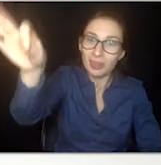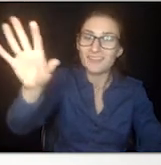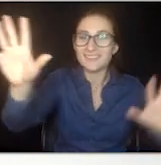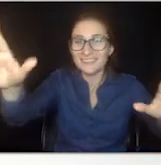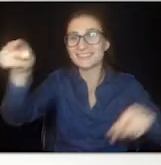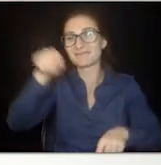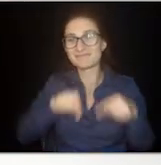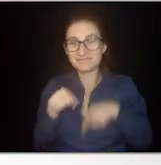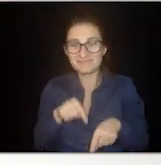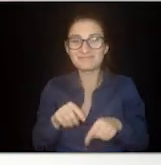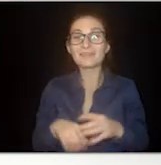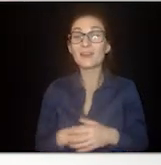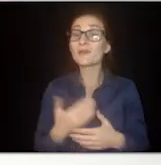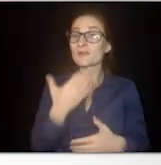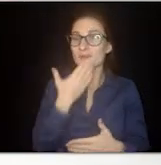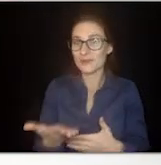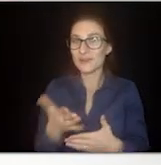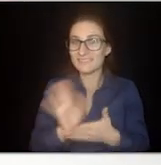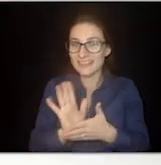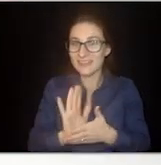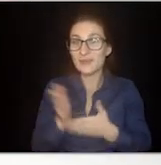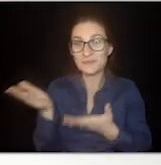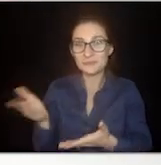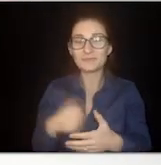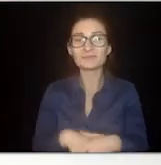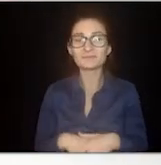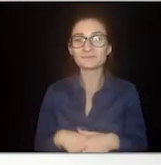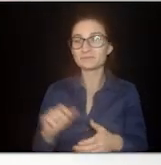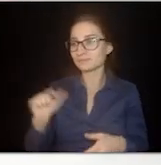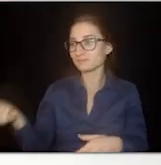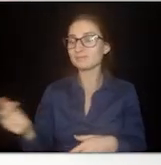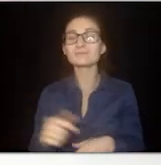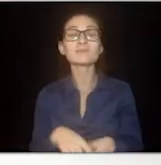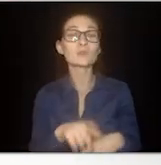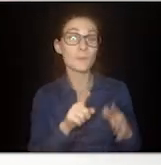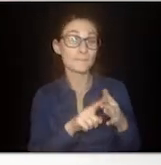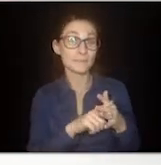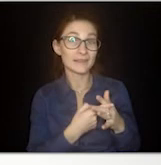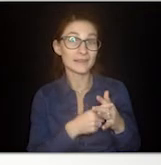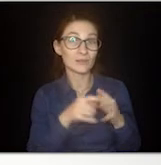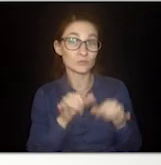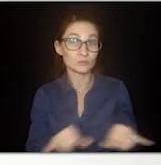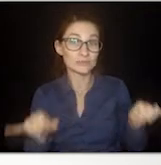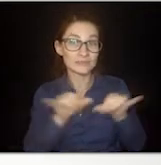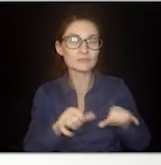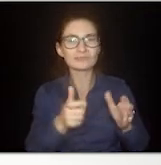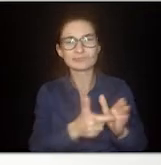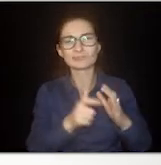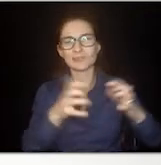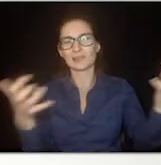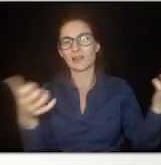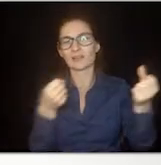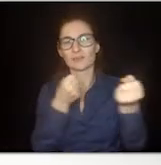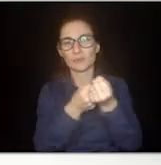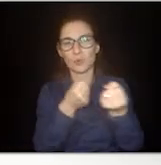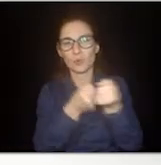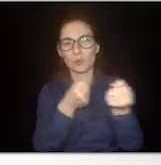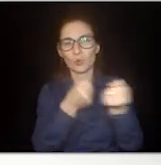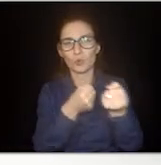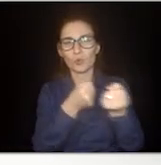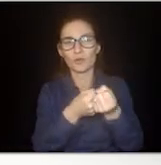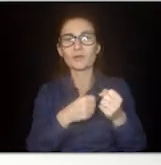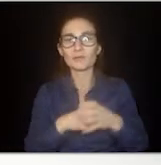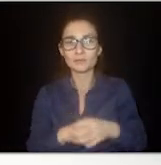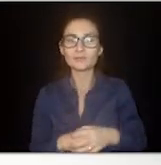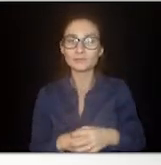quick, so be careful. Okay, there's another good one. Okay, so very beginning of the routine, needed a lot of